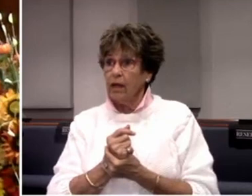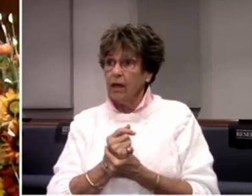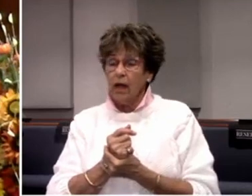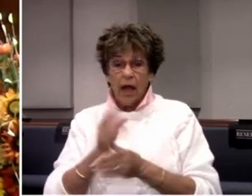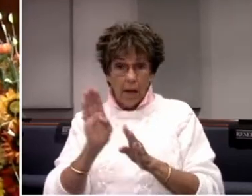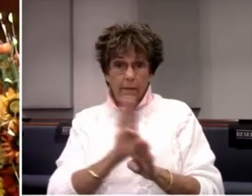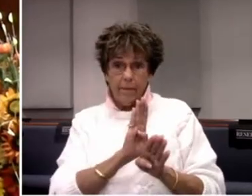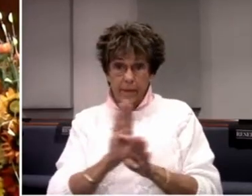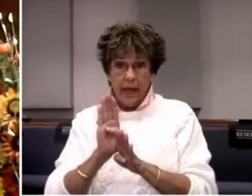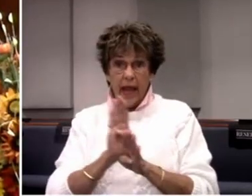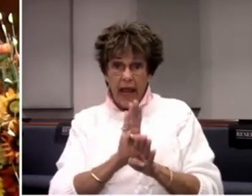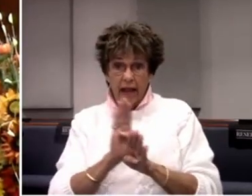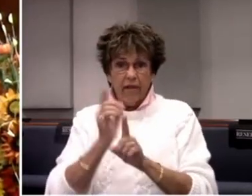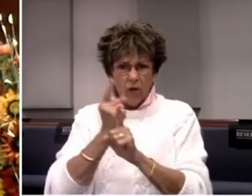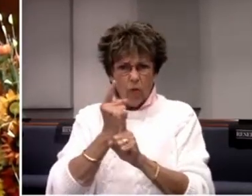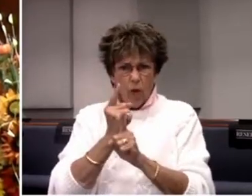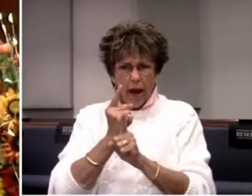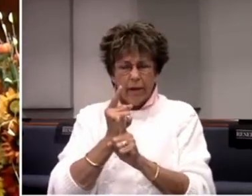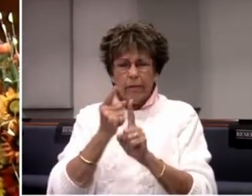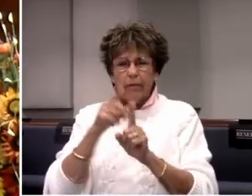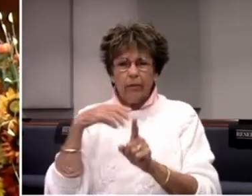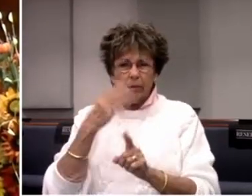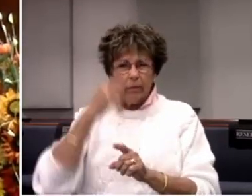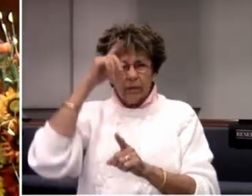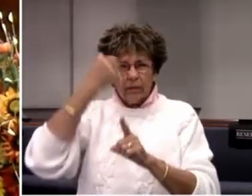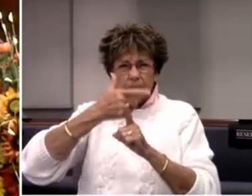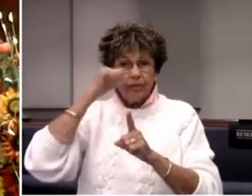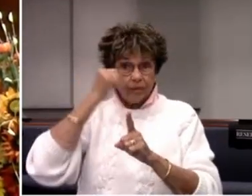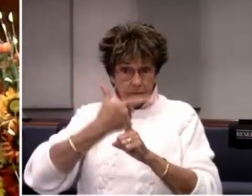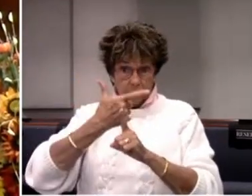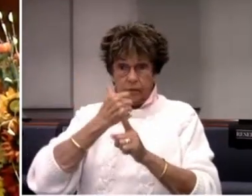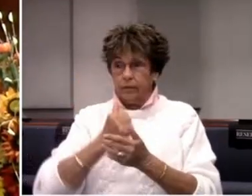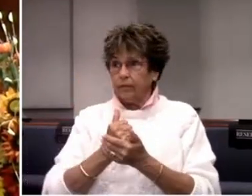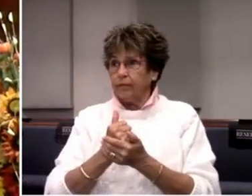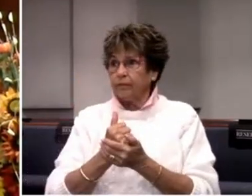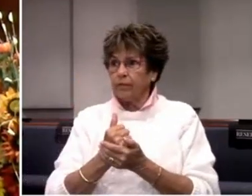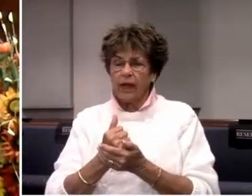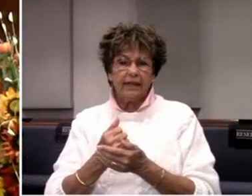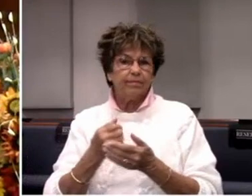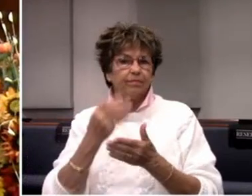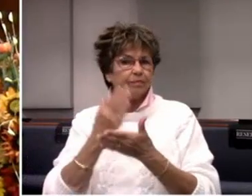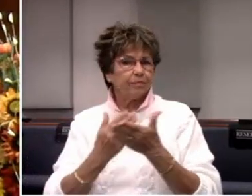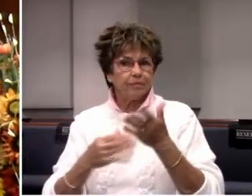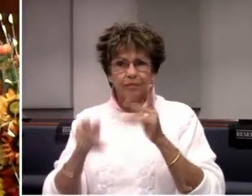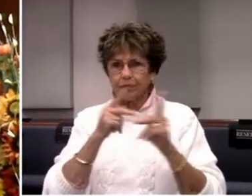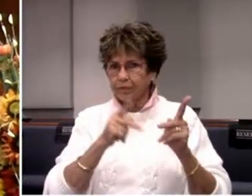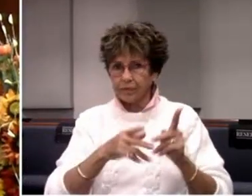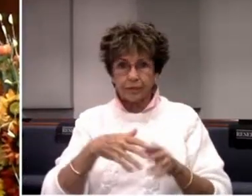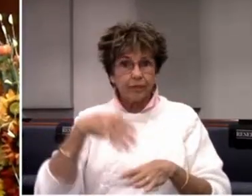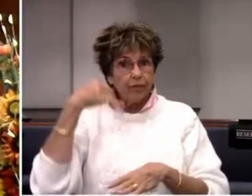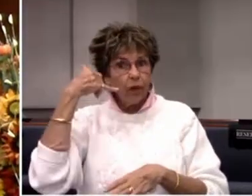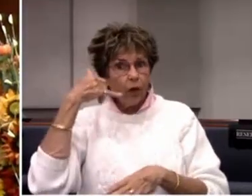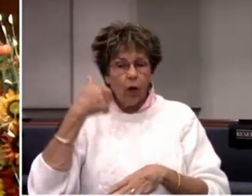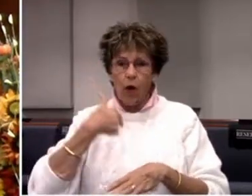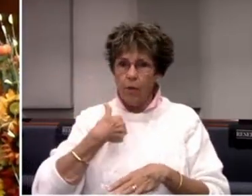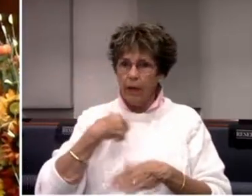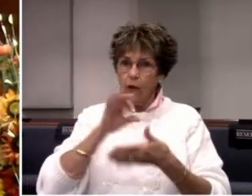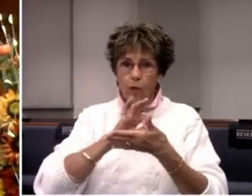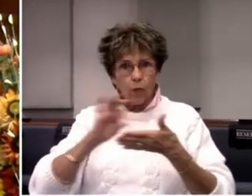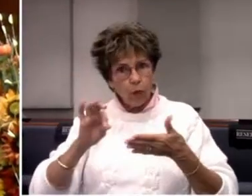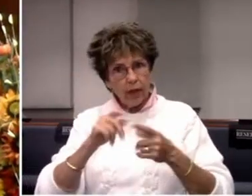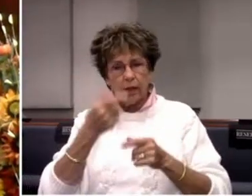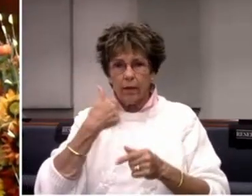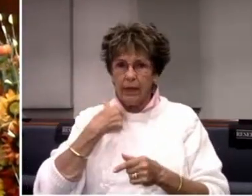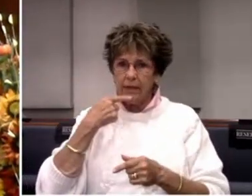sister. And I've had wonderful testimonies about how some have had opportunity to exercise that and practice that. And